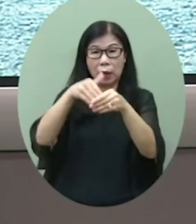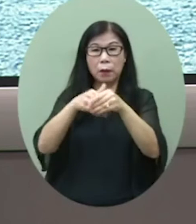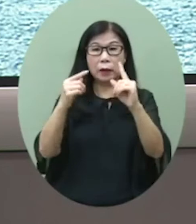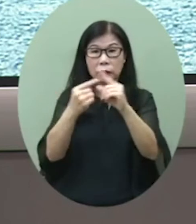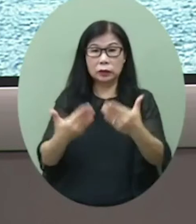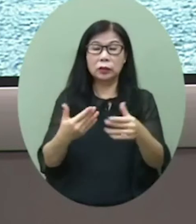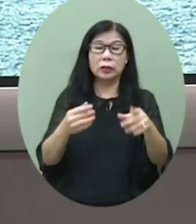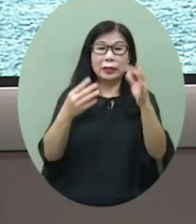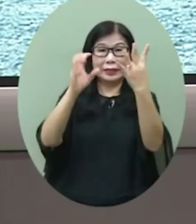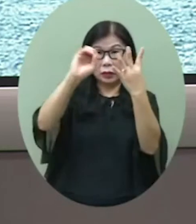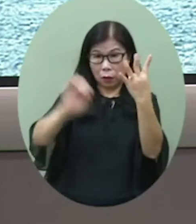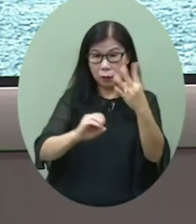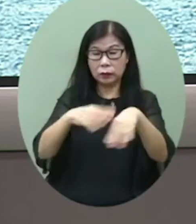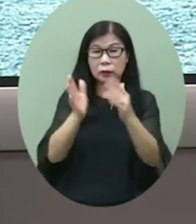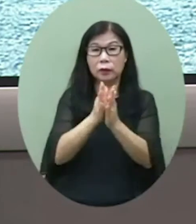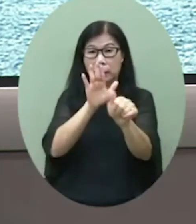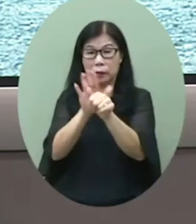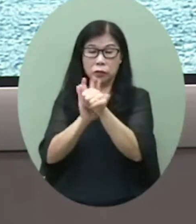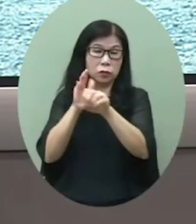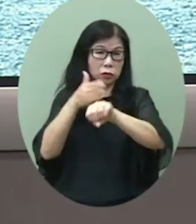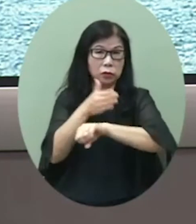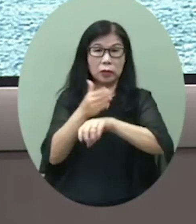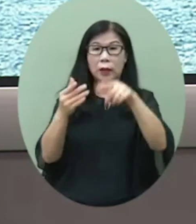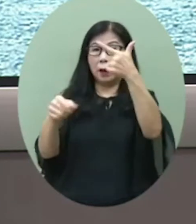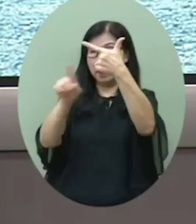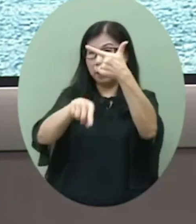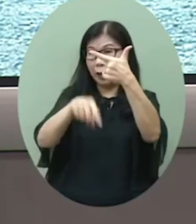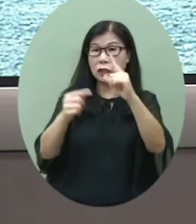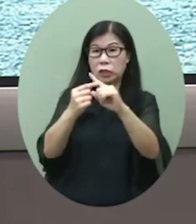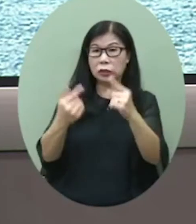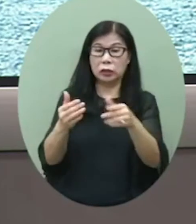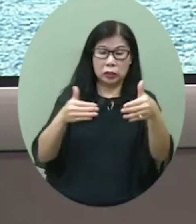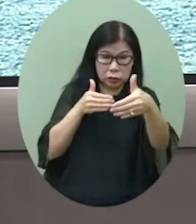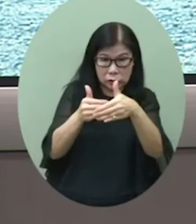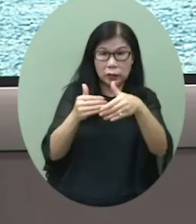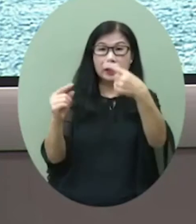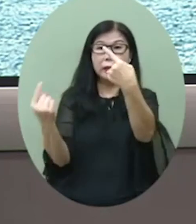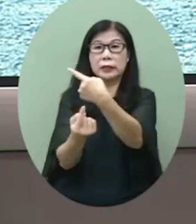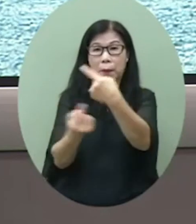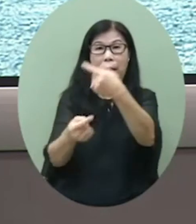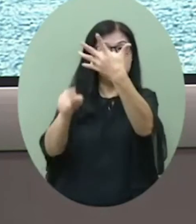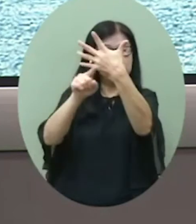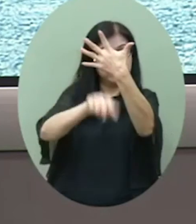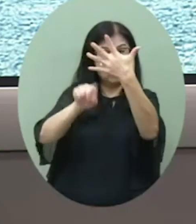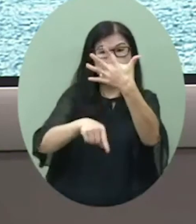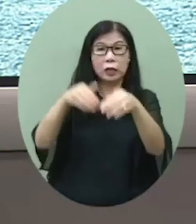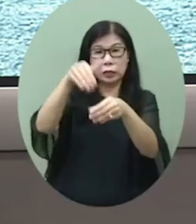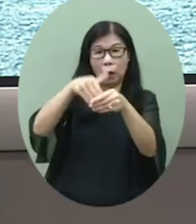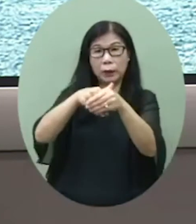that for 30.9% of the polling stations, they have to serve 4,000 to 8,000 voters. And then